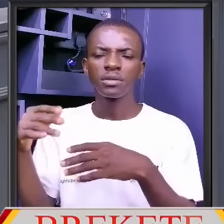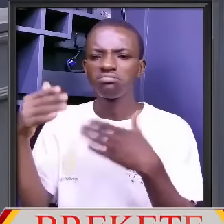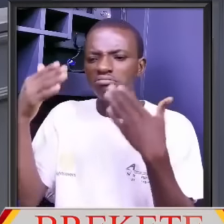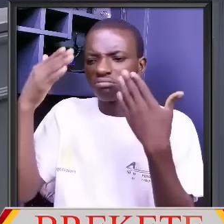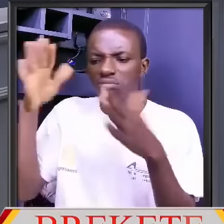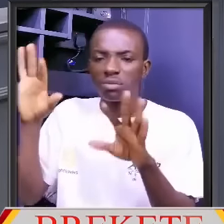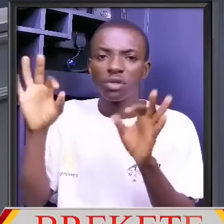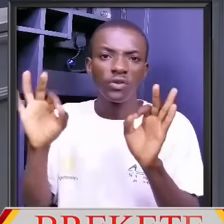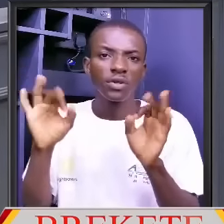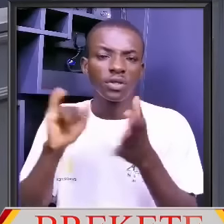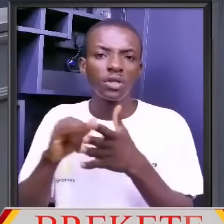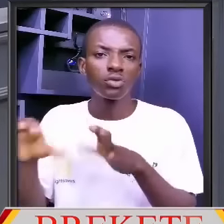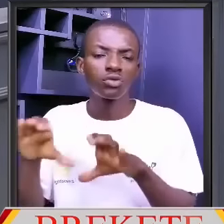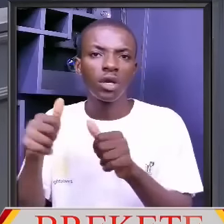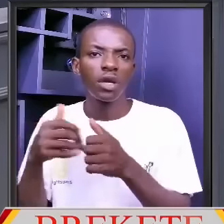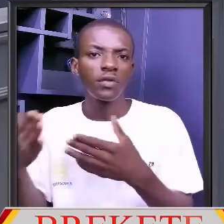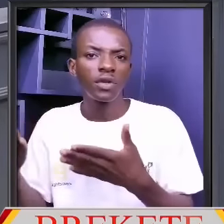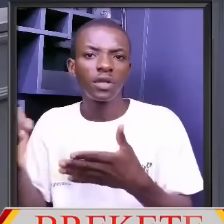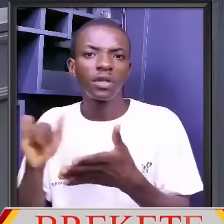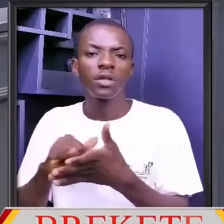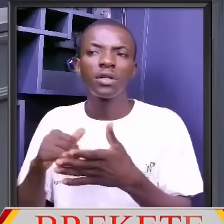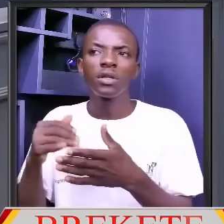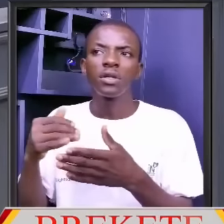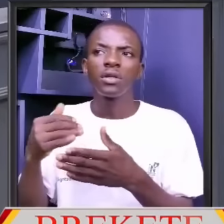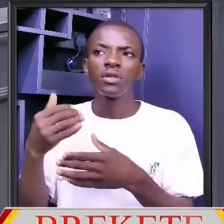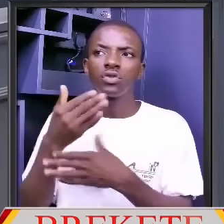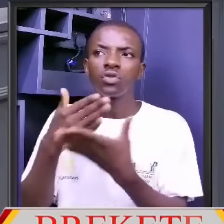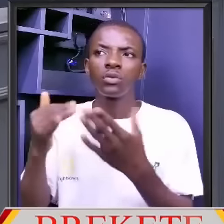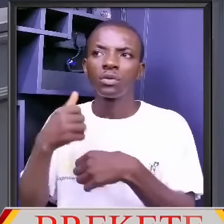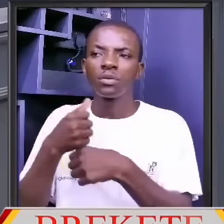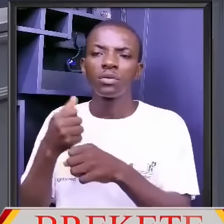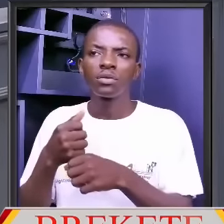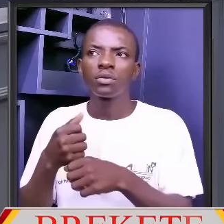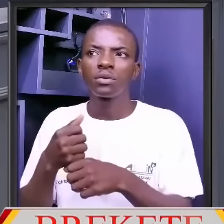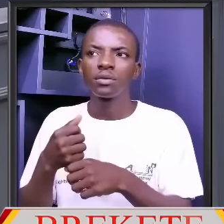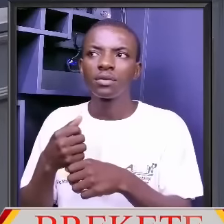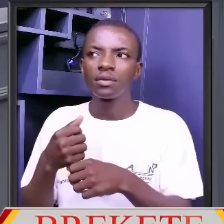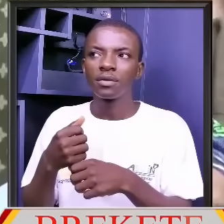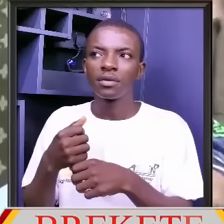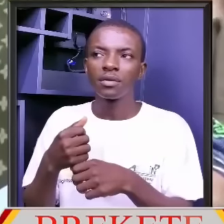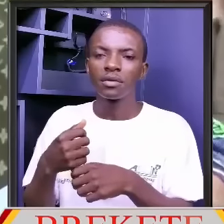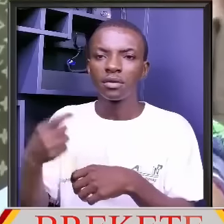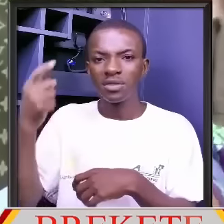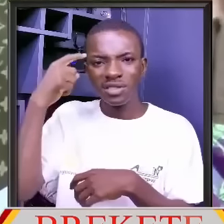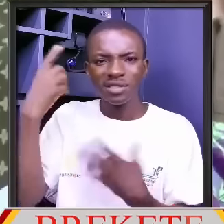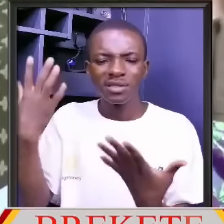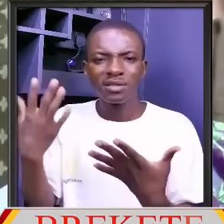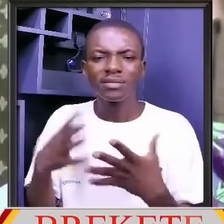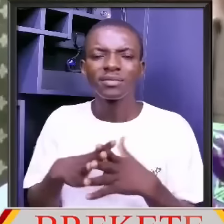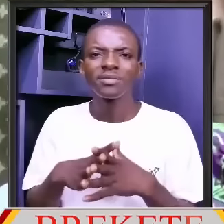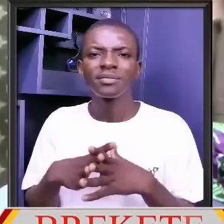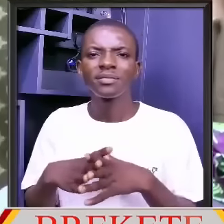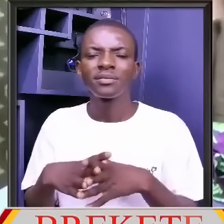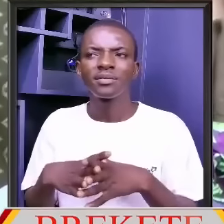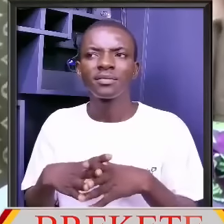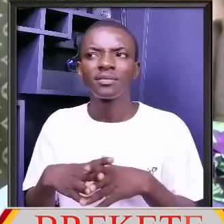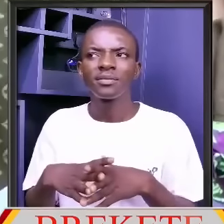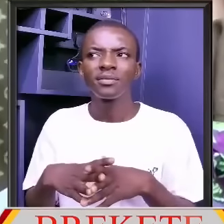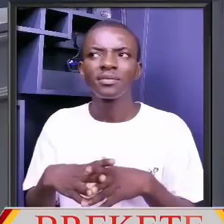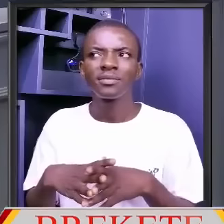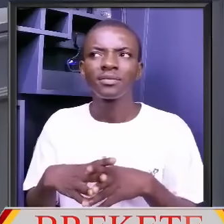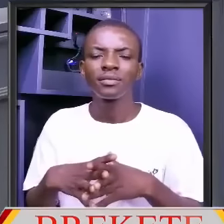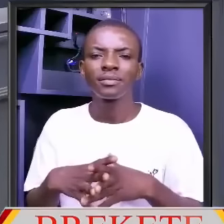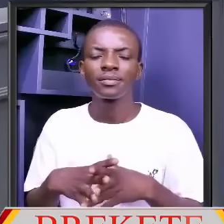every day, where some people talk say they make sense, Abi? It makes sense where?